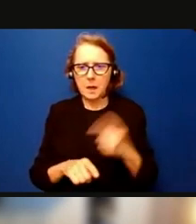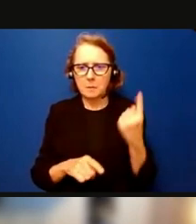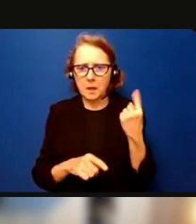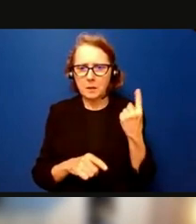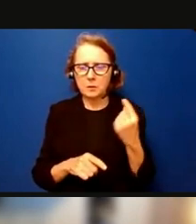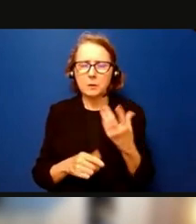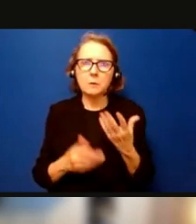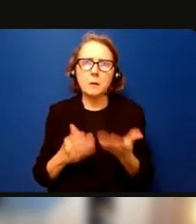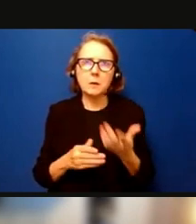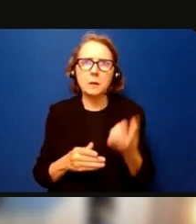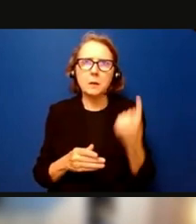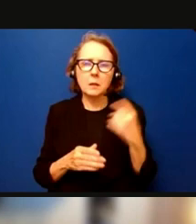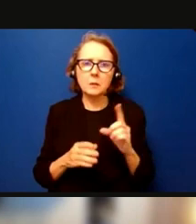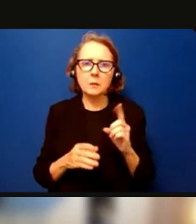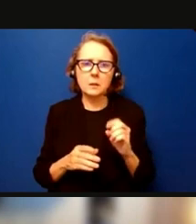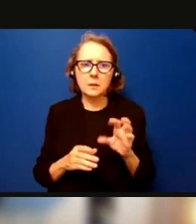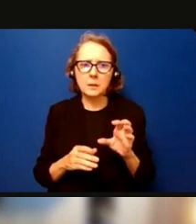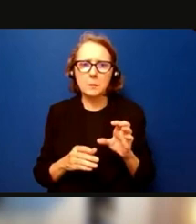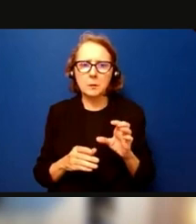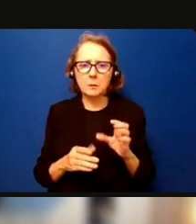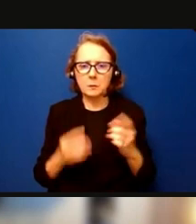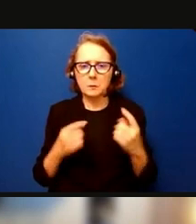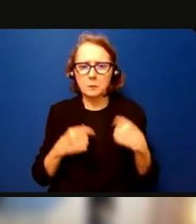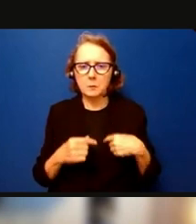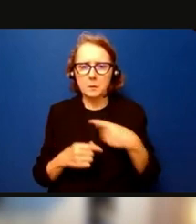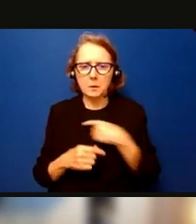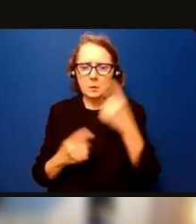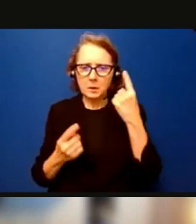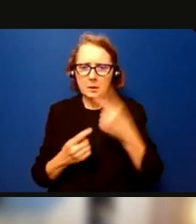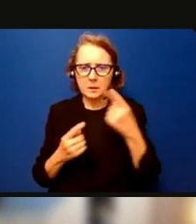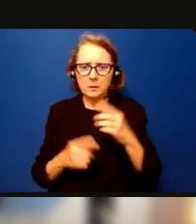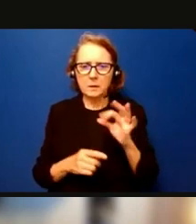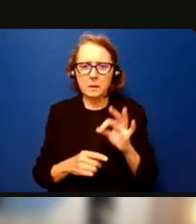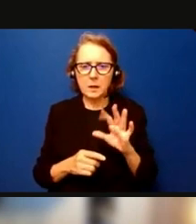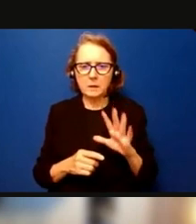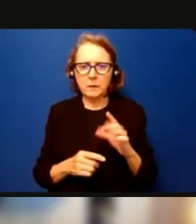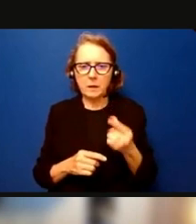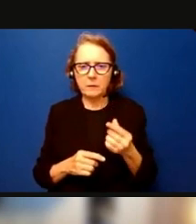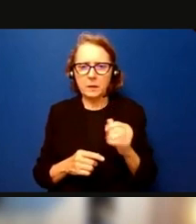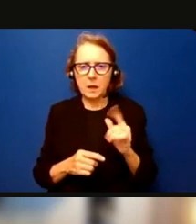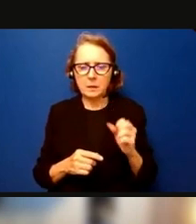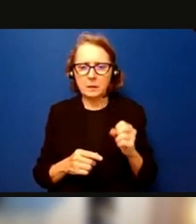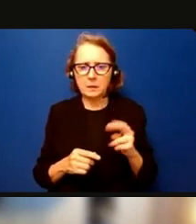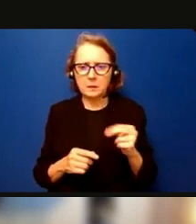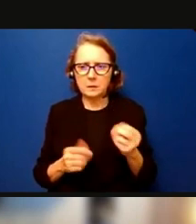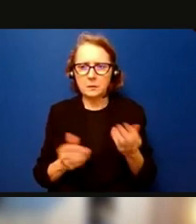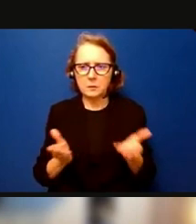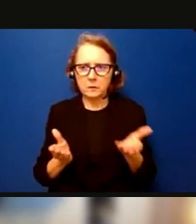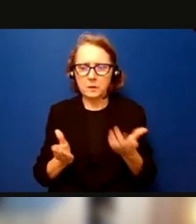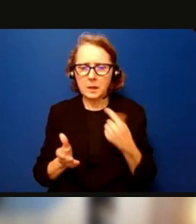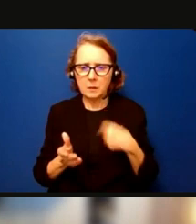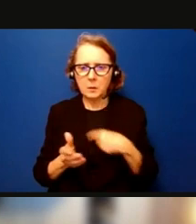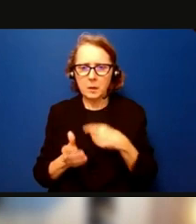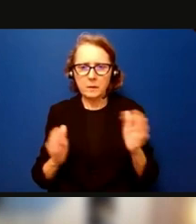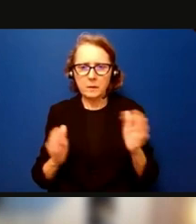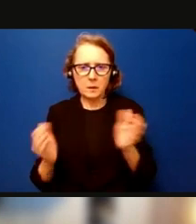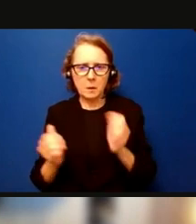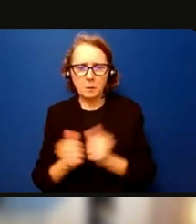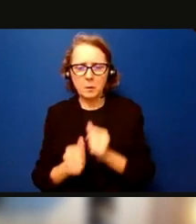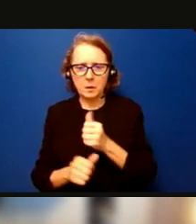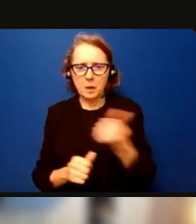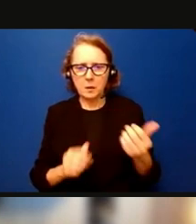when we were considering the 95-gallon service. And as we have looked at other communities, we're finding that most other